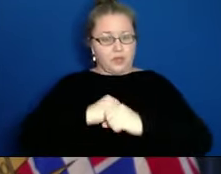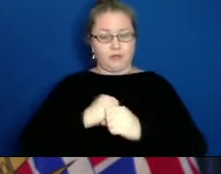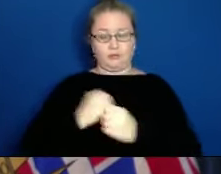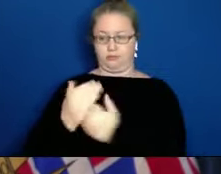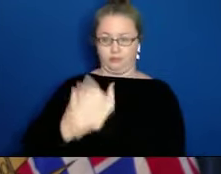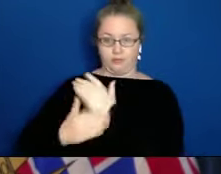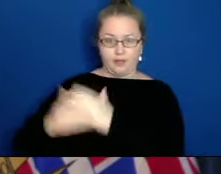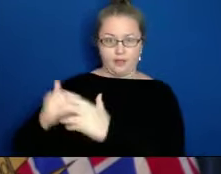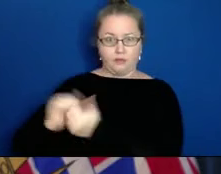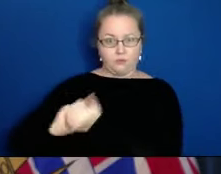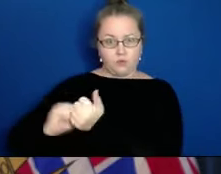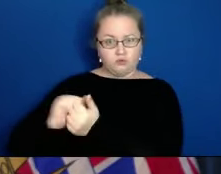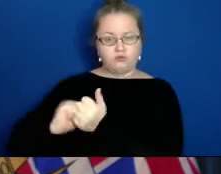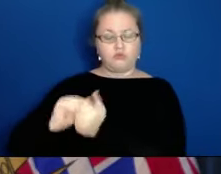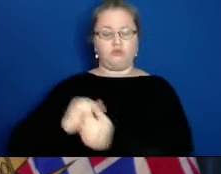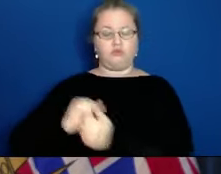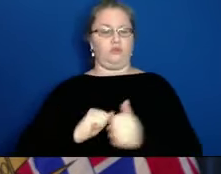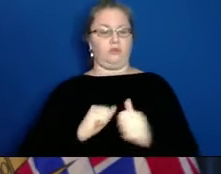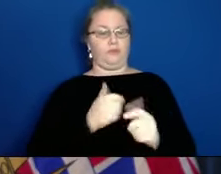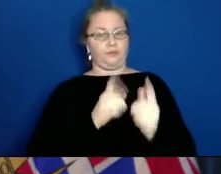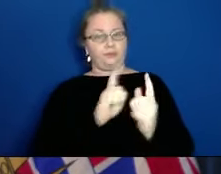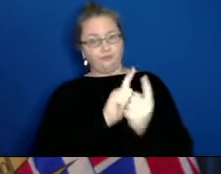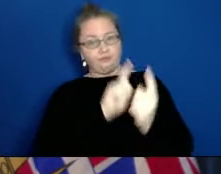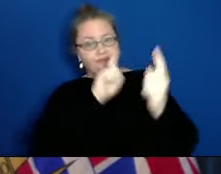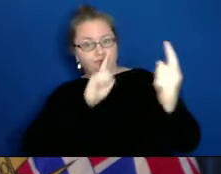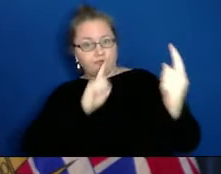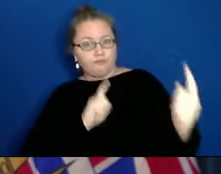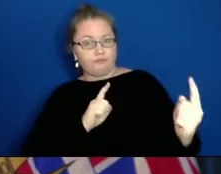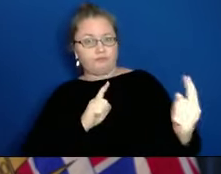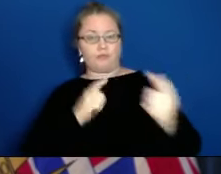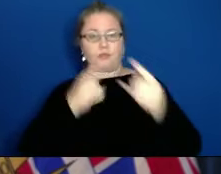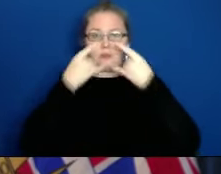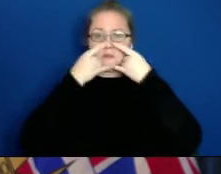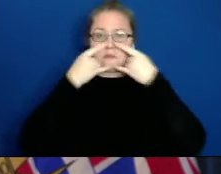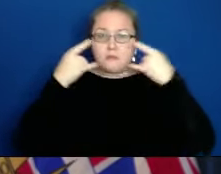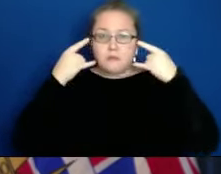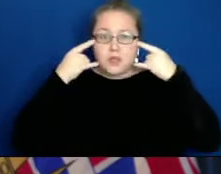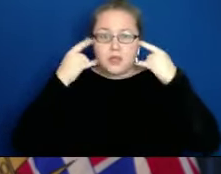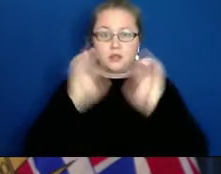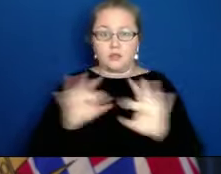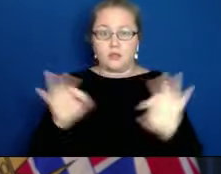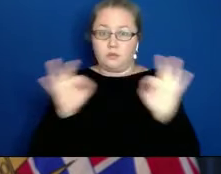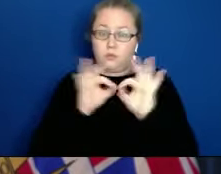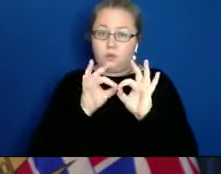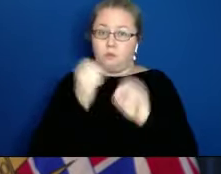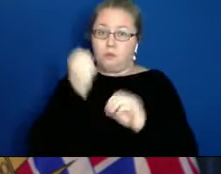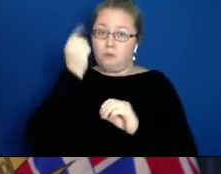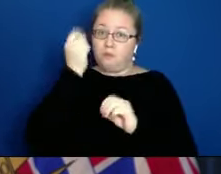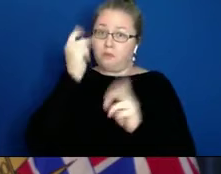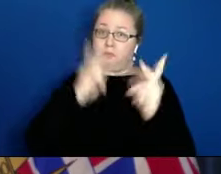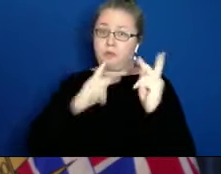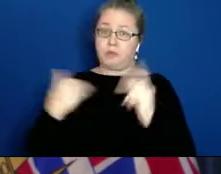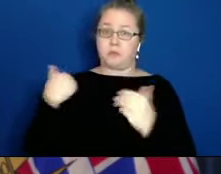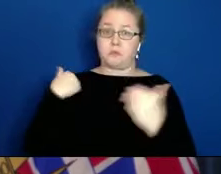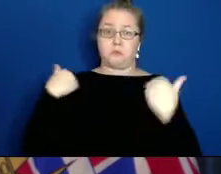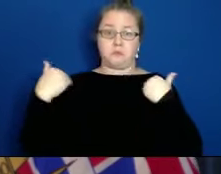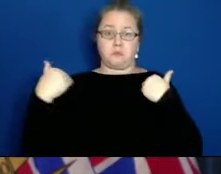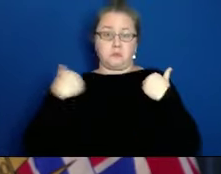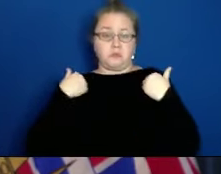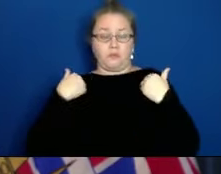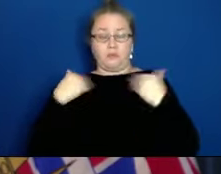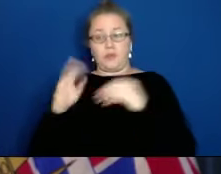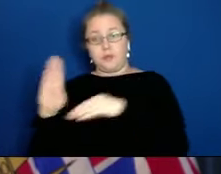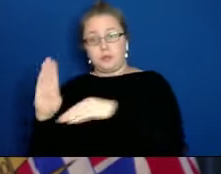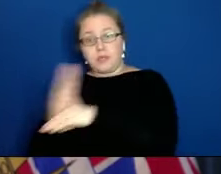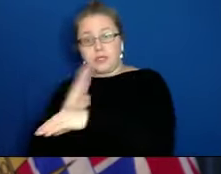hands, and staying away from others when we're not feeling well. But based on continued requests, particularly from the retail and